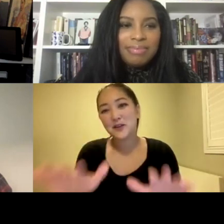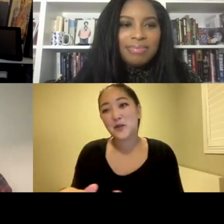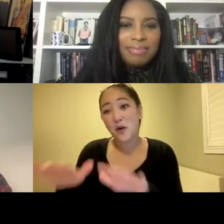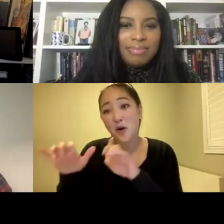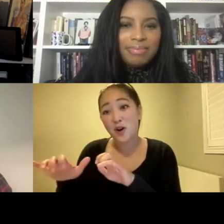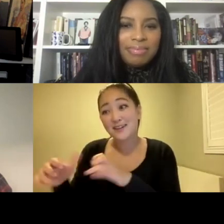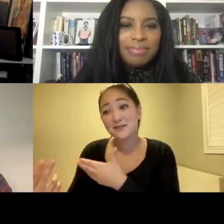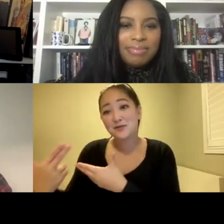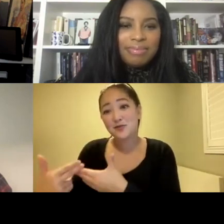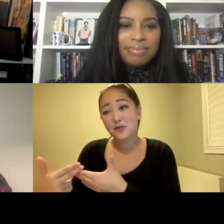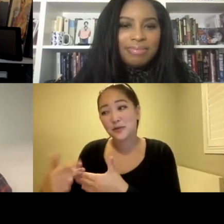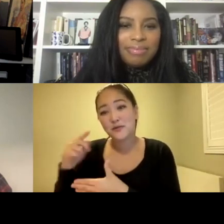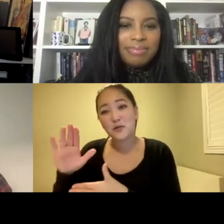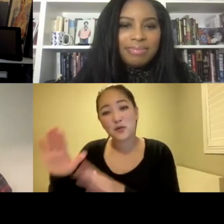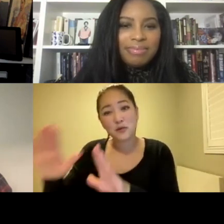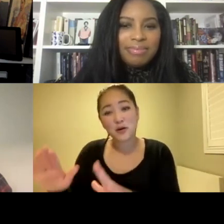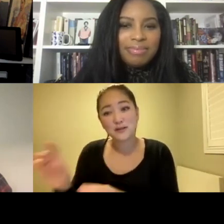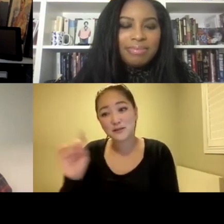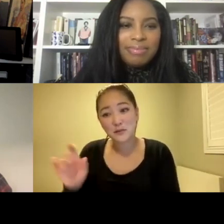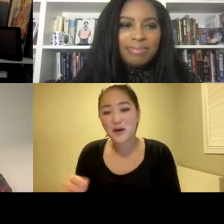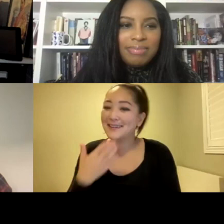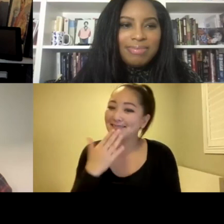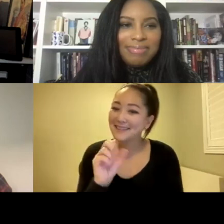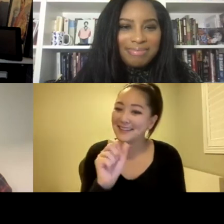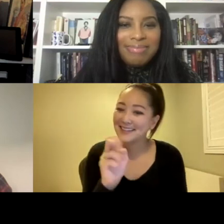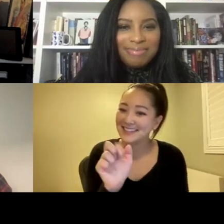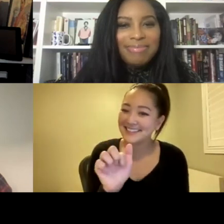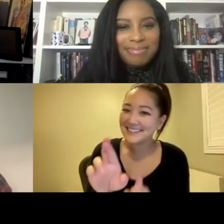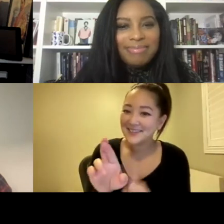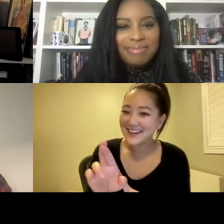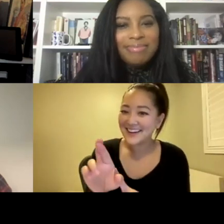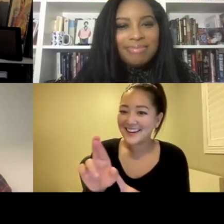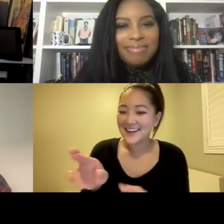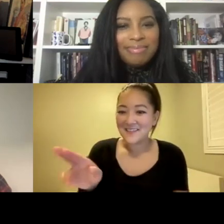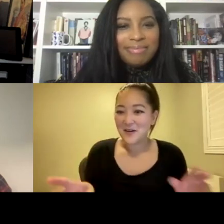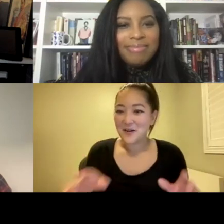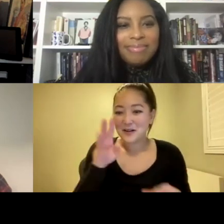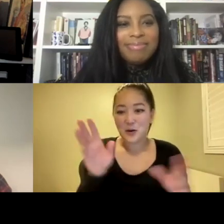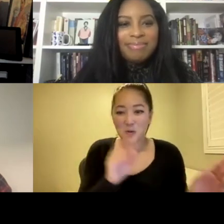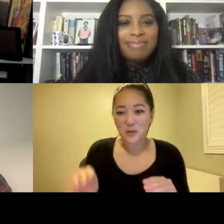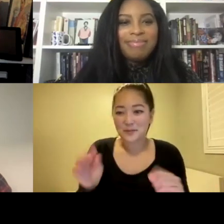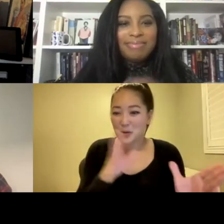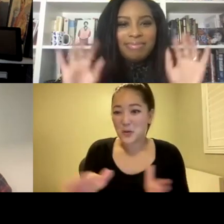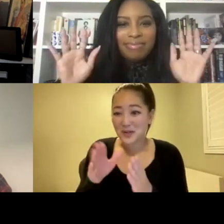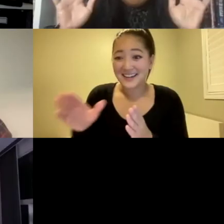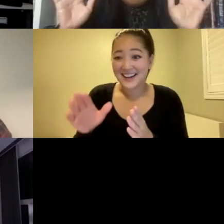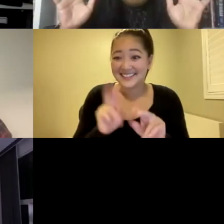questions. And thanks to Samir for putting the panel together. It was his idea, so yay.